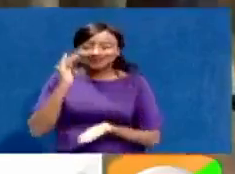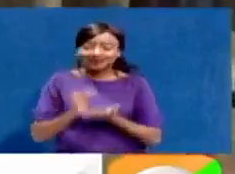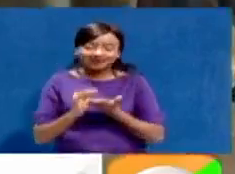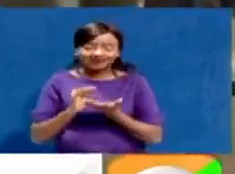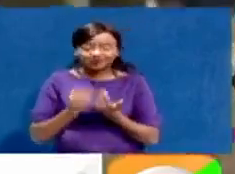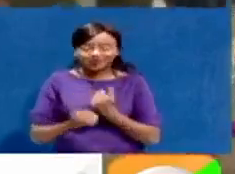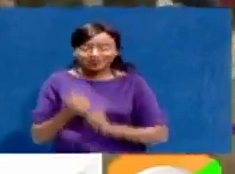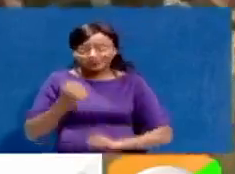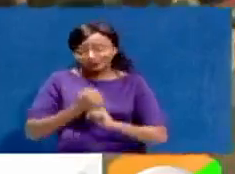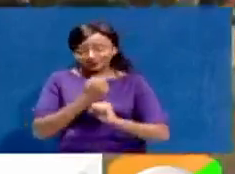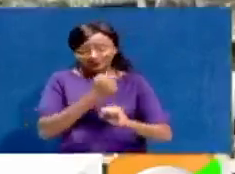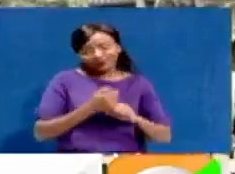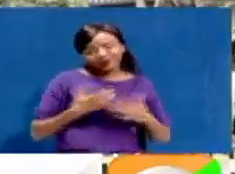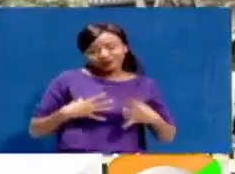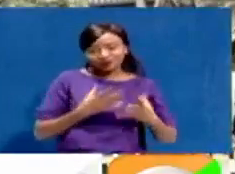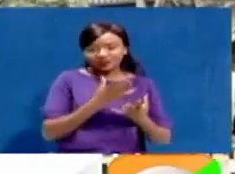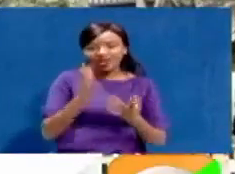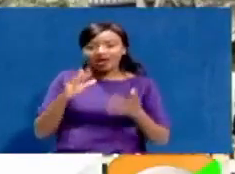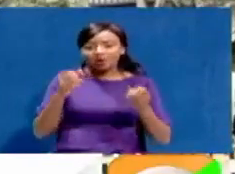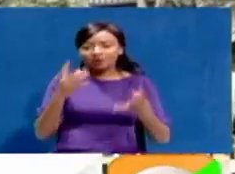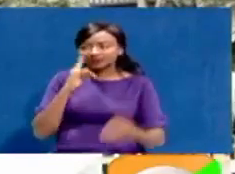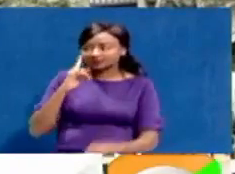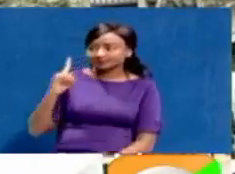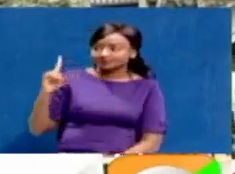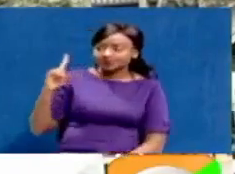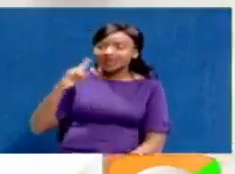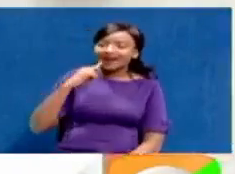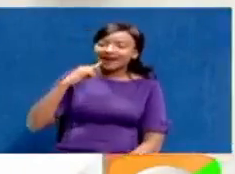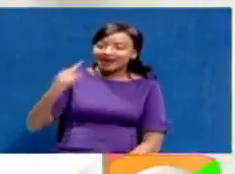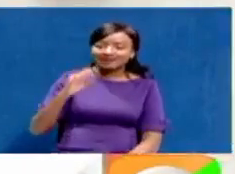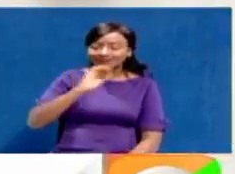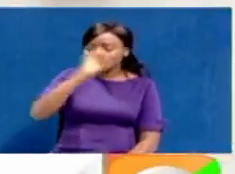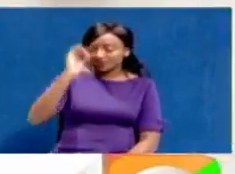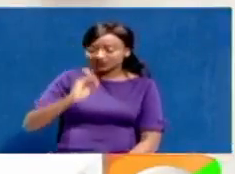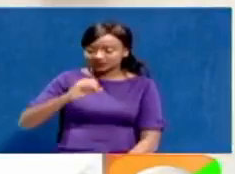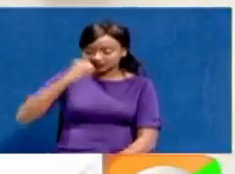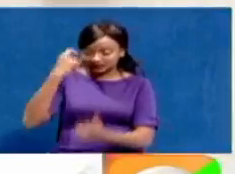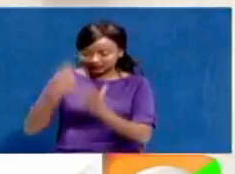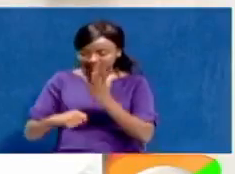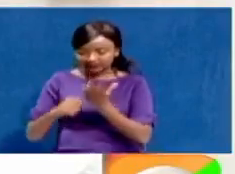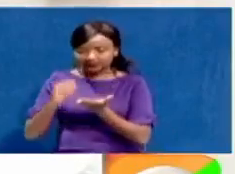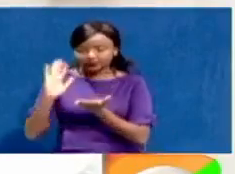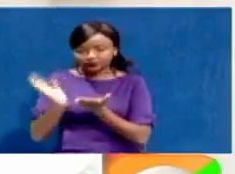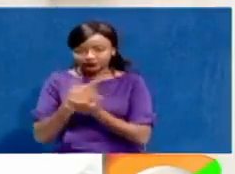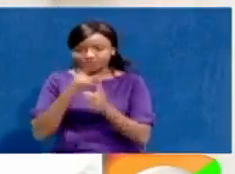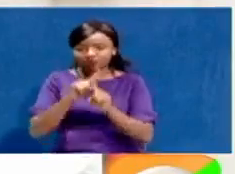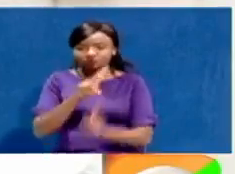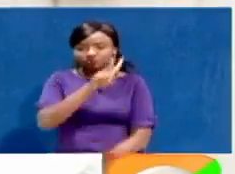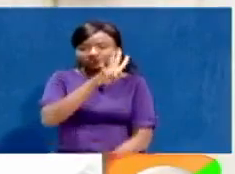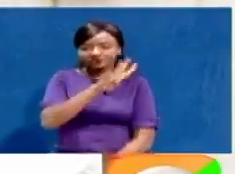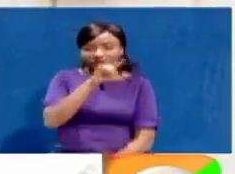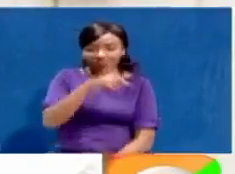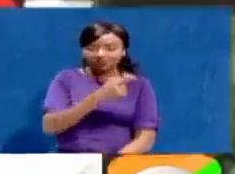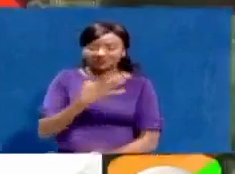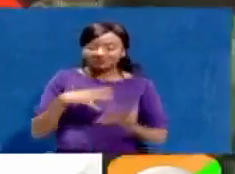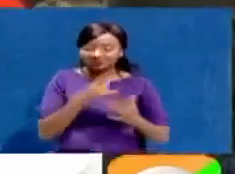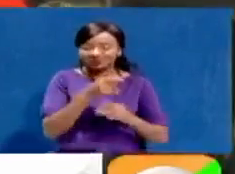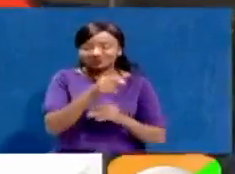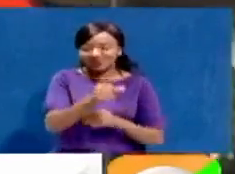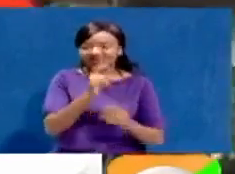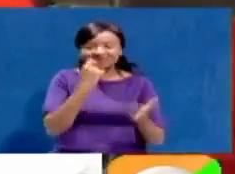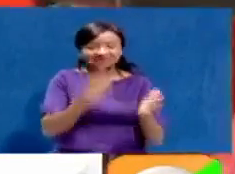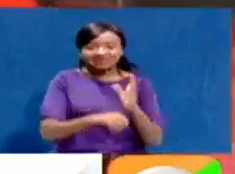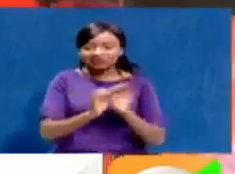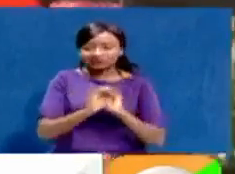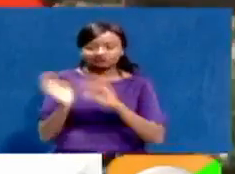of COVID-19. They included a 100% tax waiver for employees earning 24,000 shillings and below, and